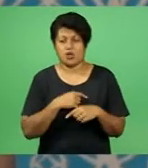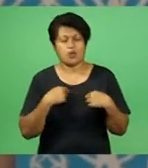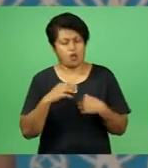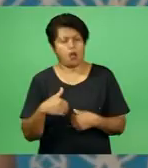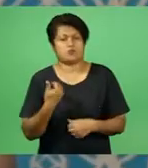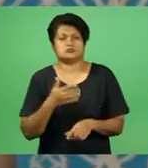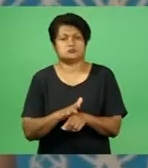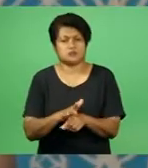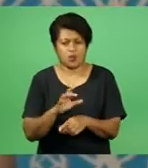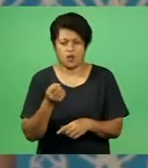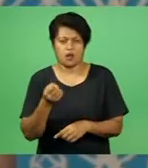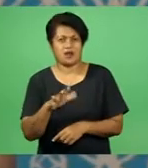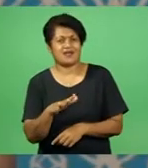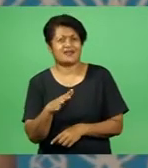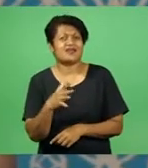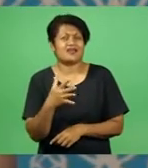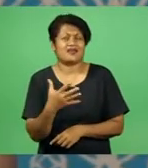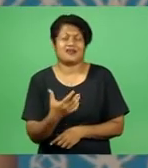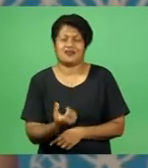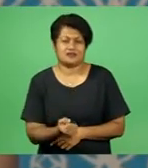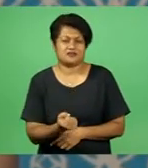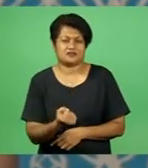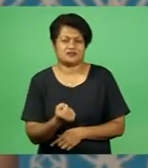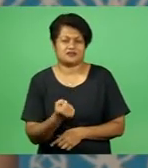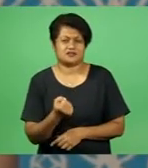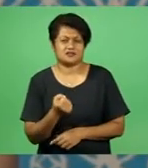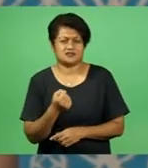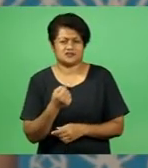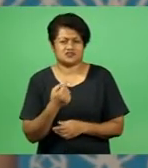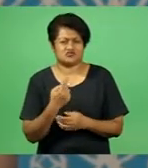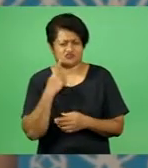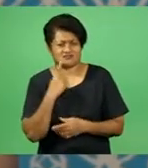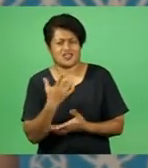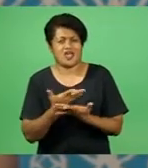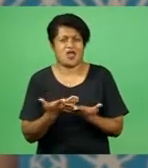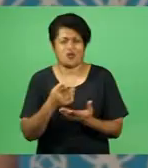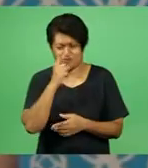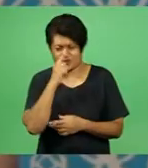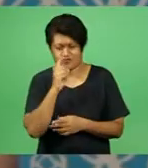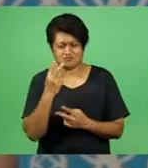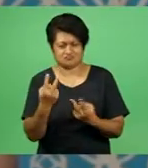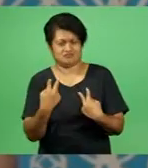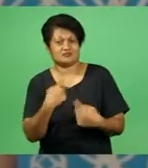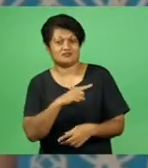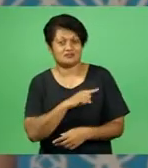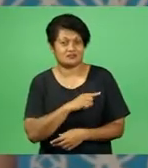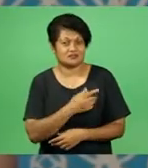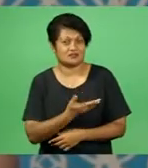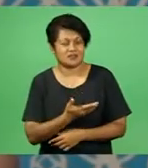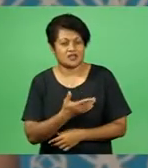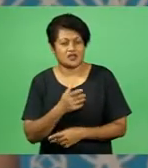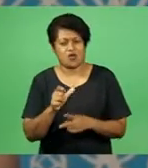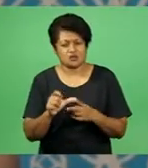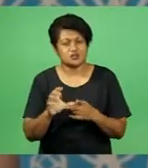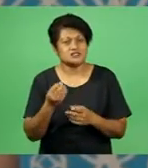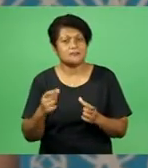already having to deal with gender norms and patriarchy. That these are also some of the